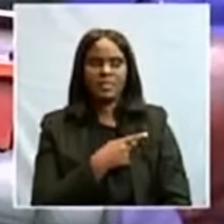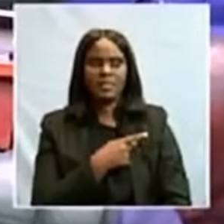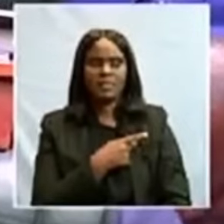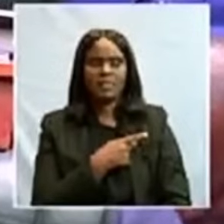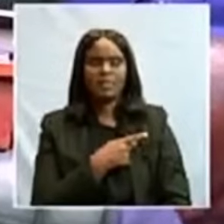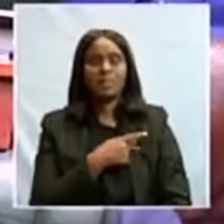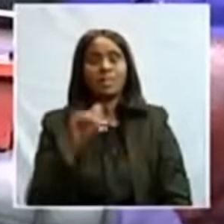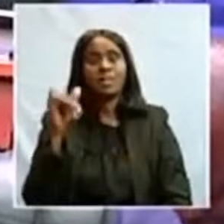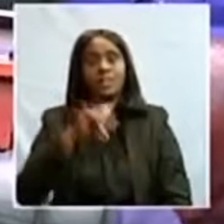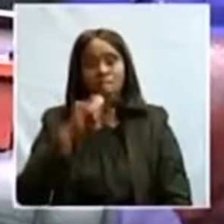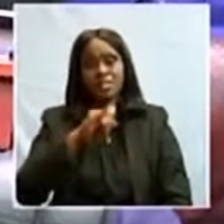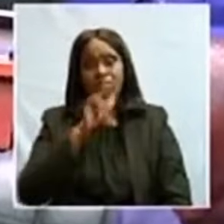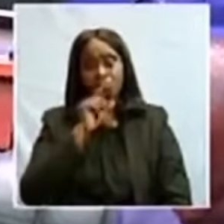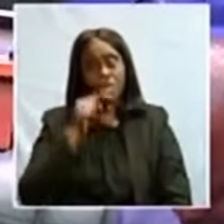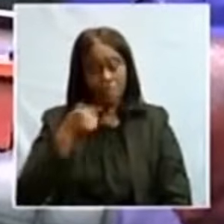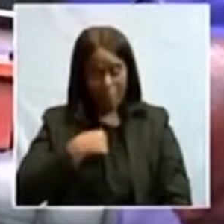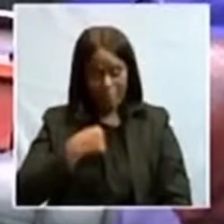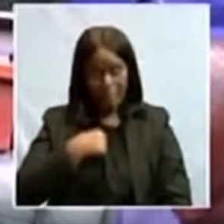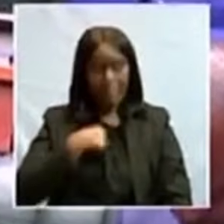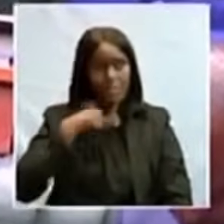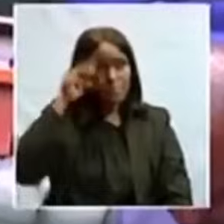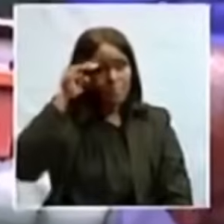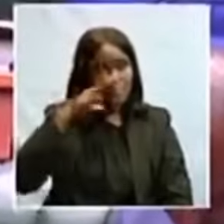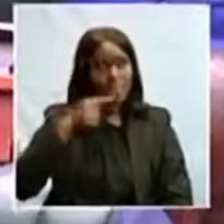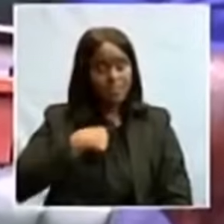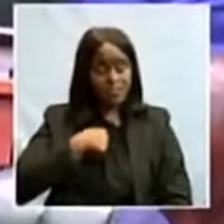In fact, this minister